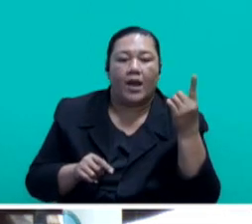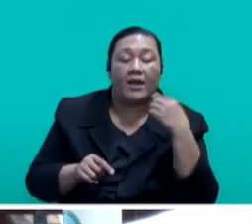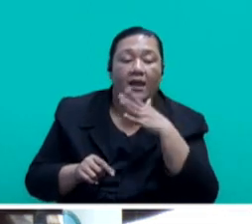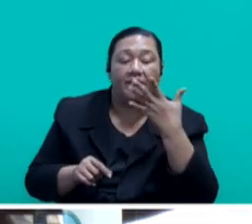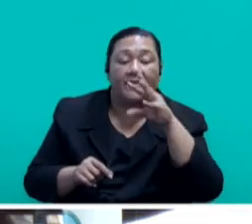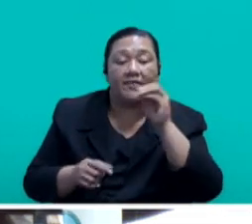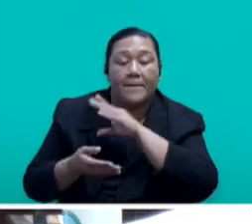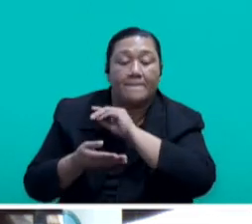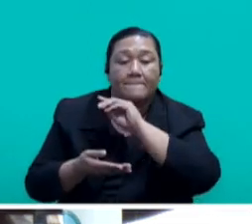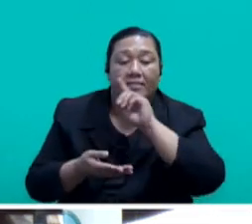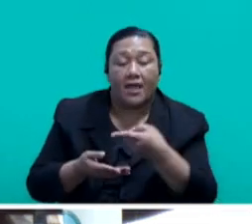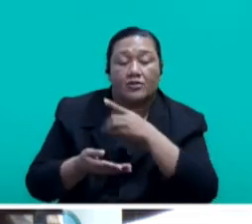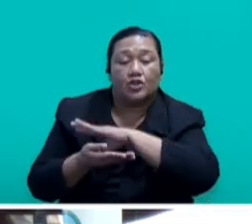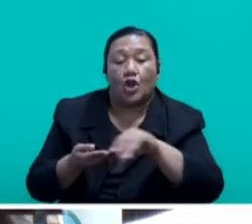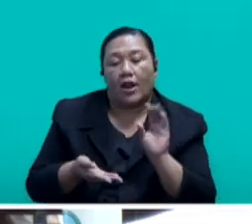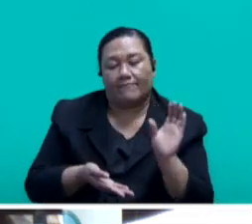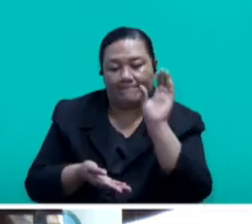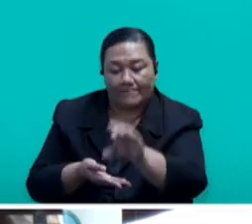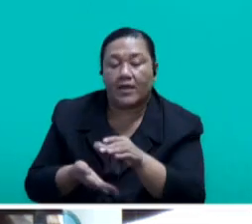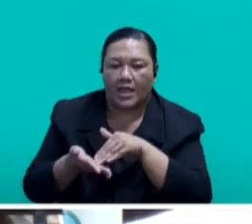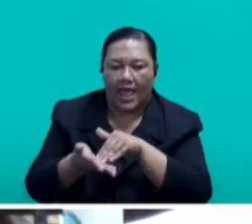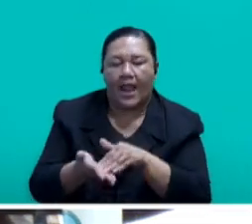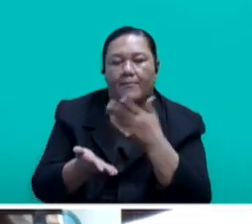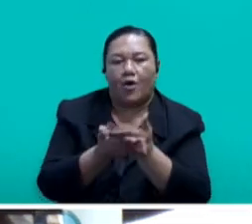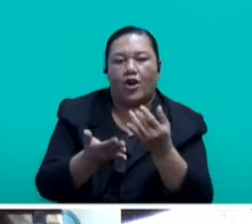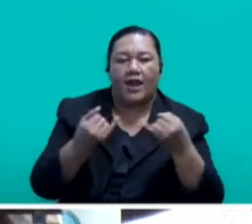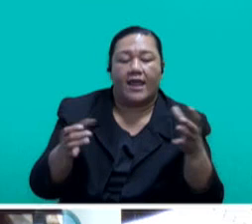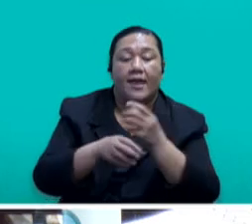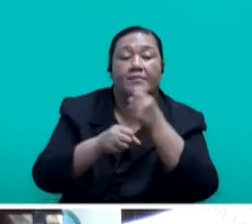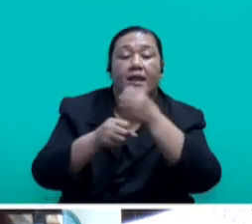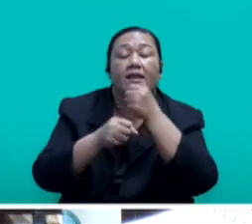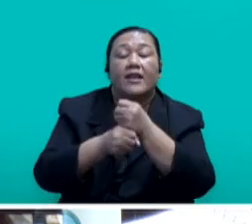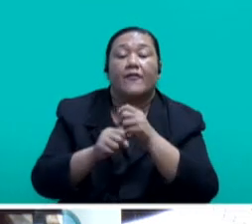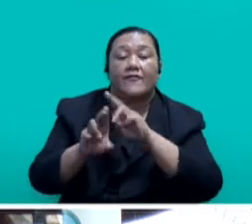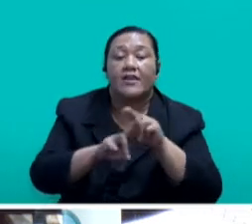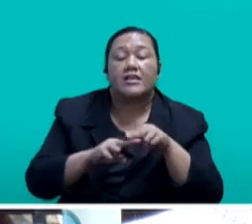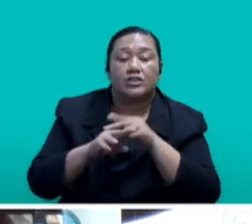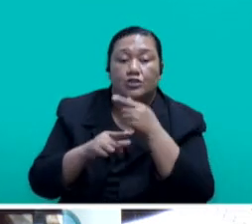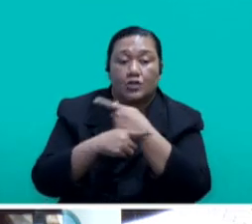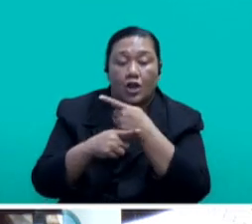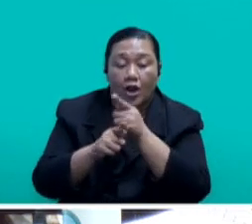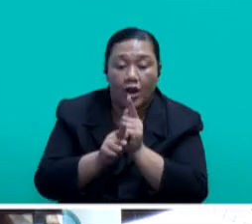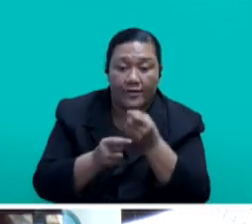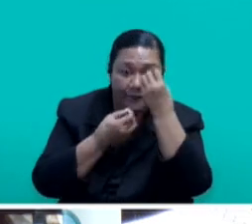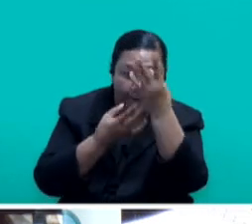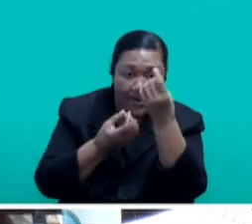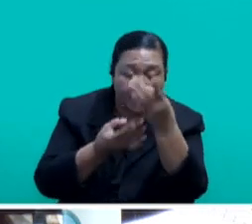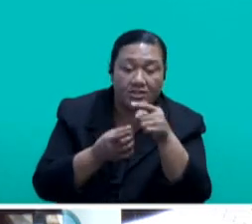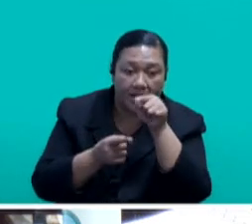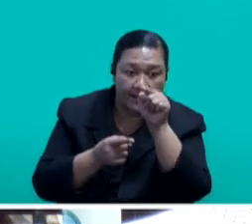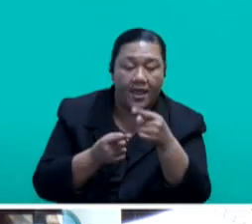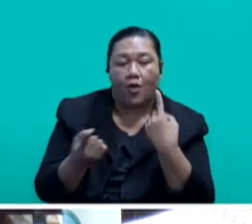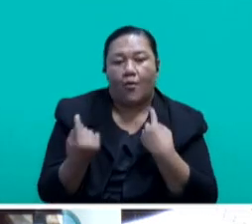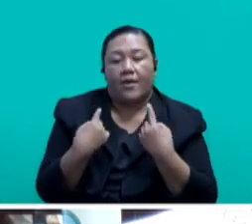$150,000 in this budget. Digitization and upgrading of Fiji's geological information with